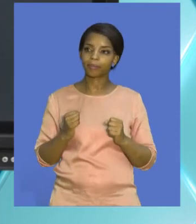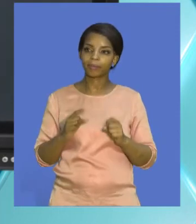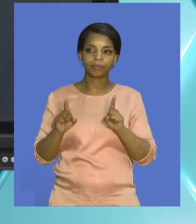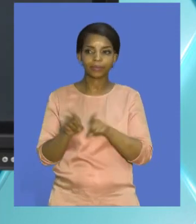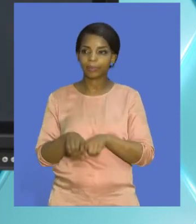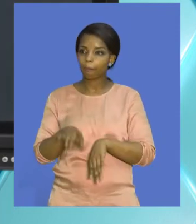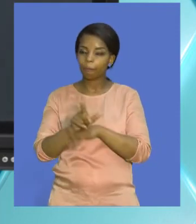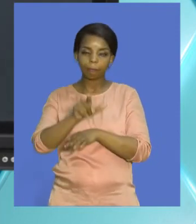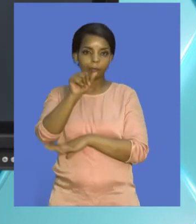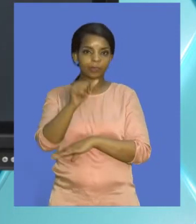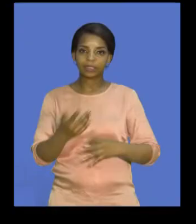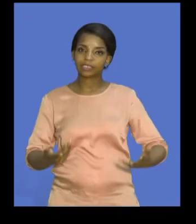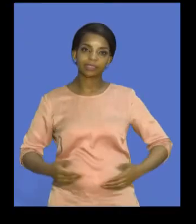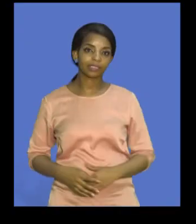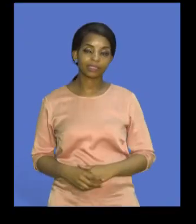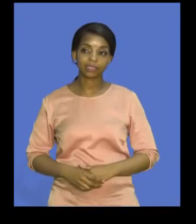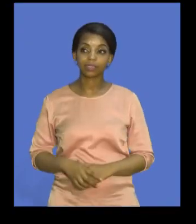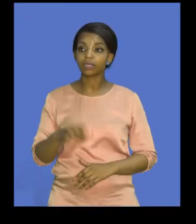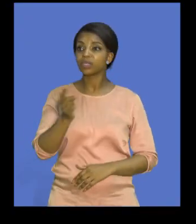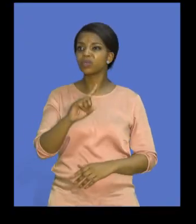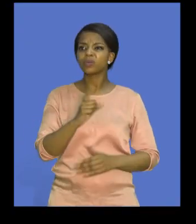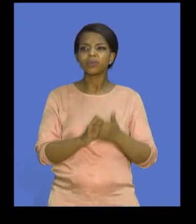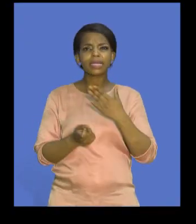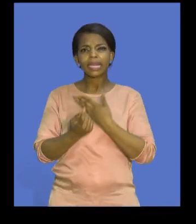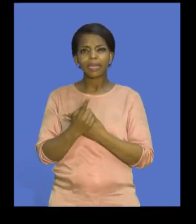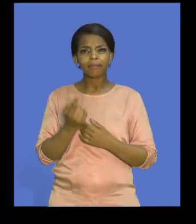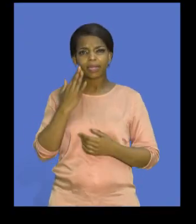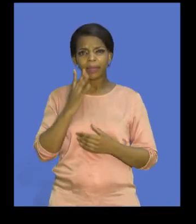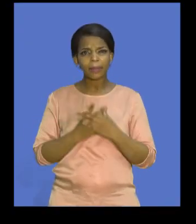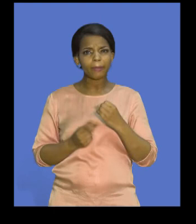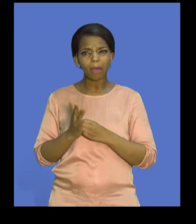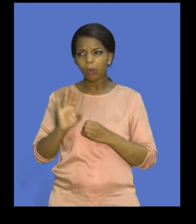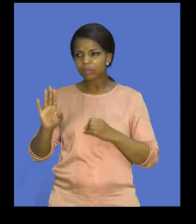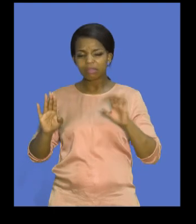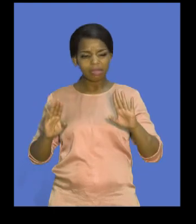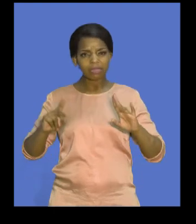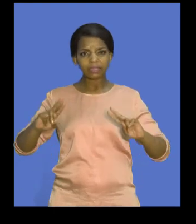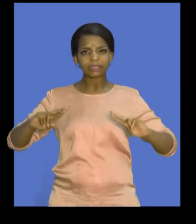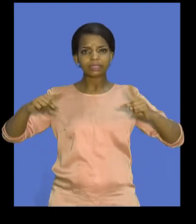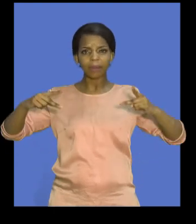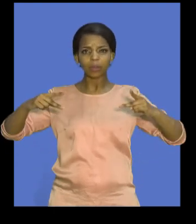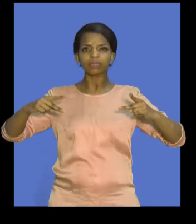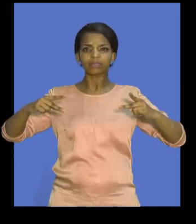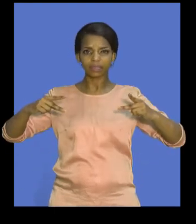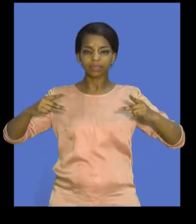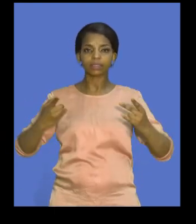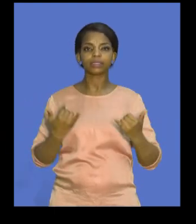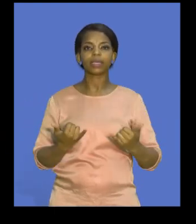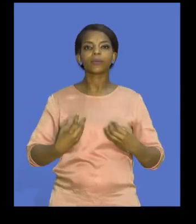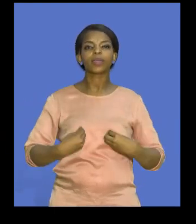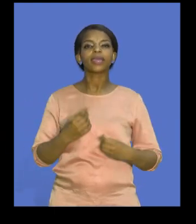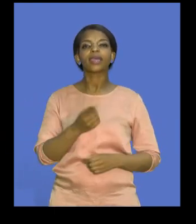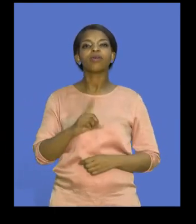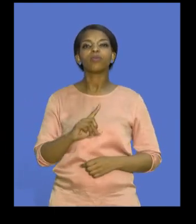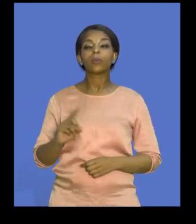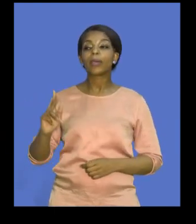happens to the force when charge Q, both of them are doubled? So in this case, we have got K,